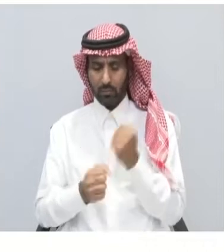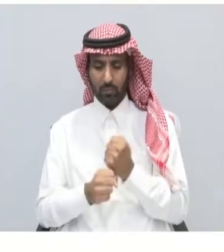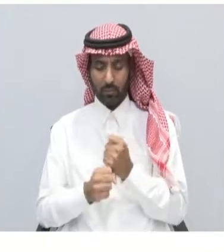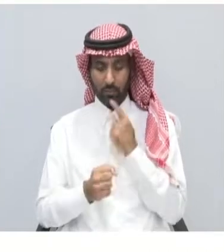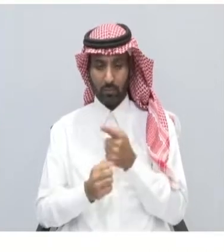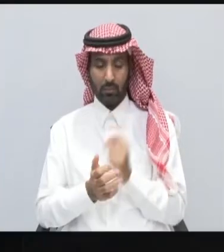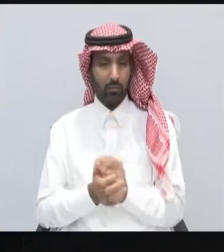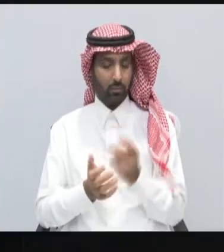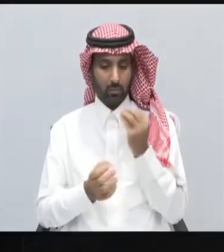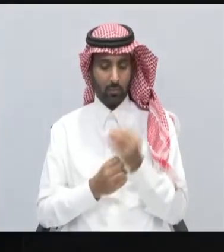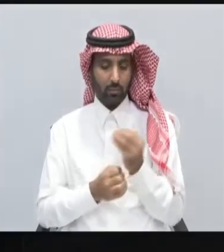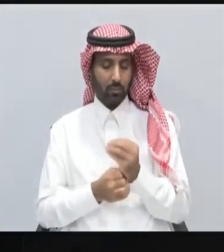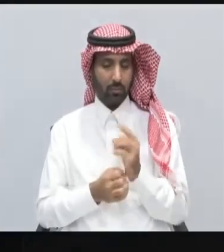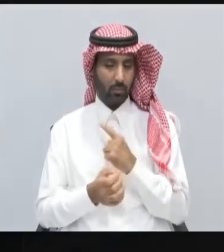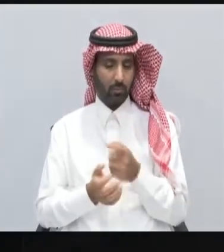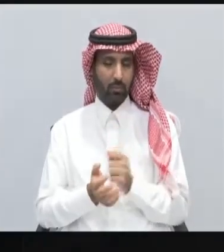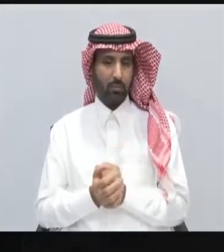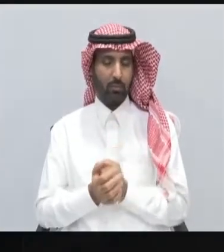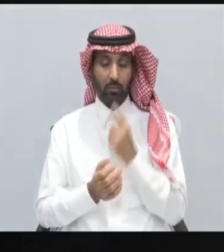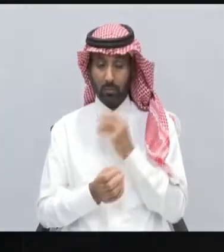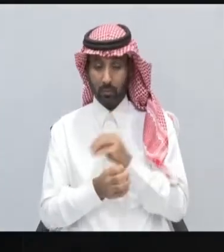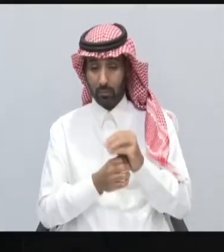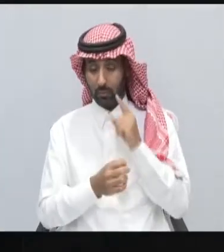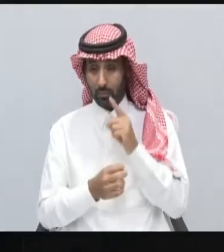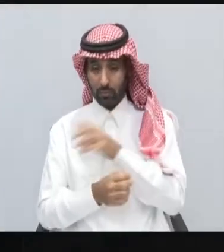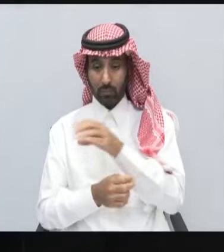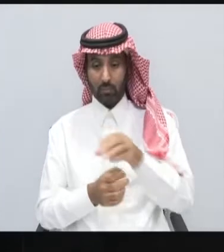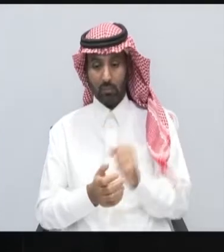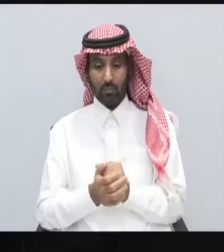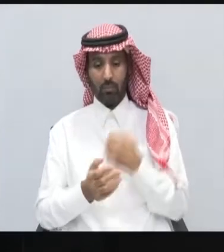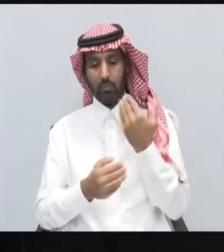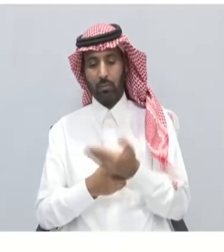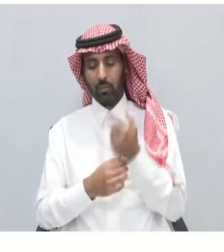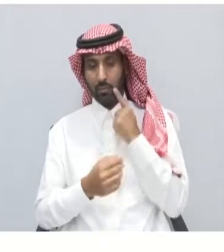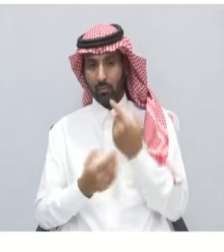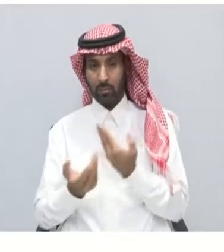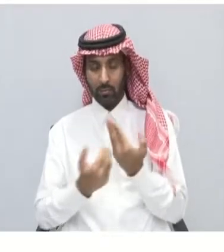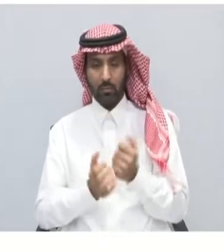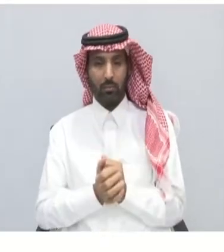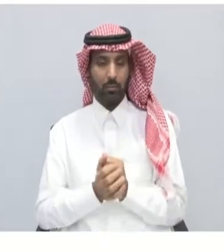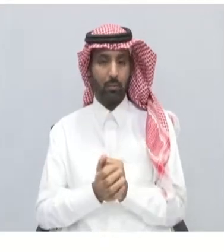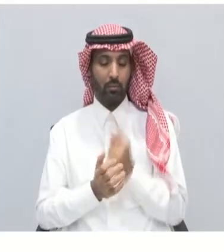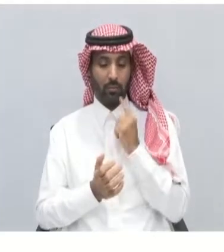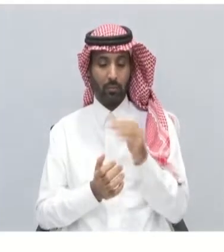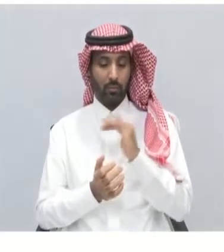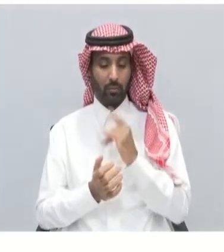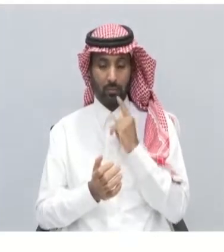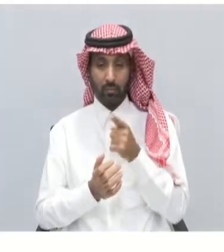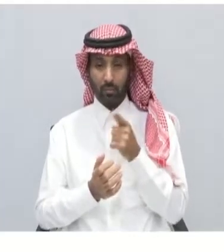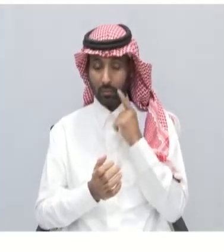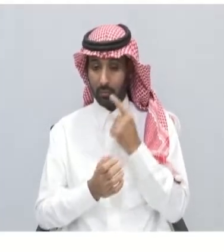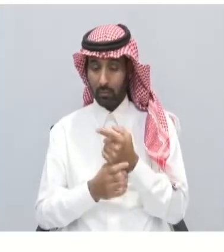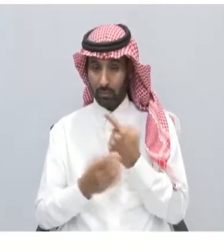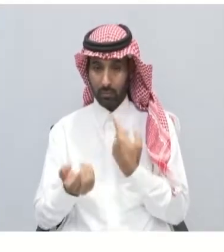asked and learned the information about each other. Also, we had for the conversation, answer questions based on a